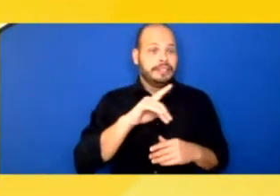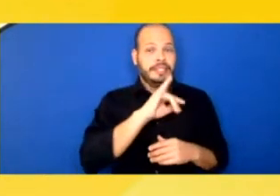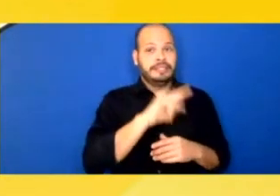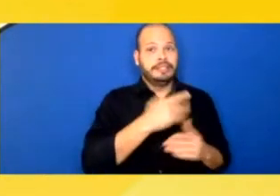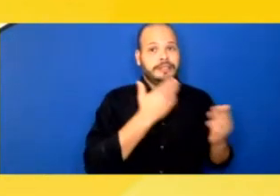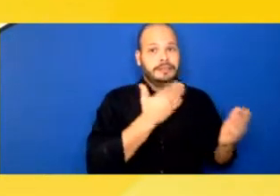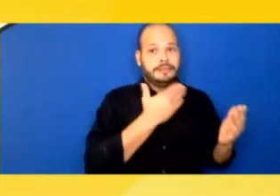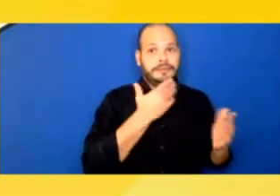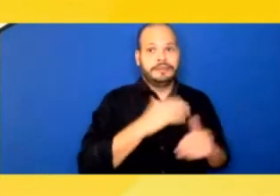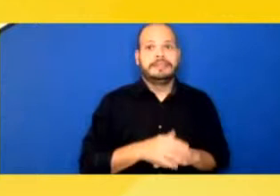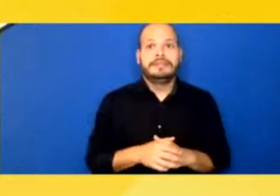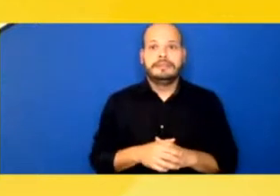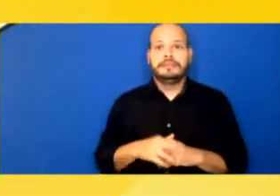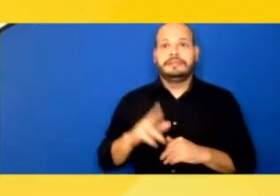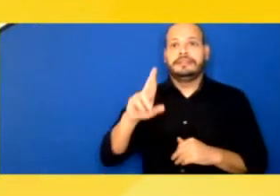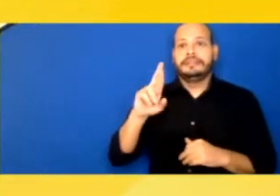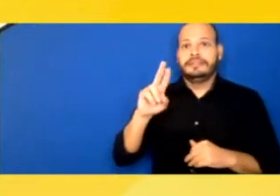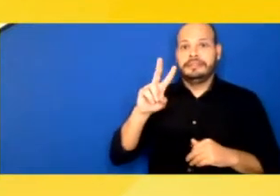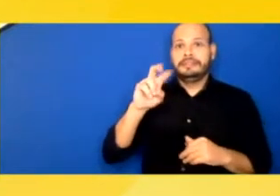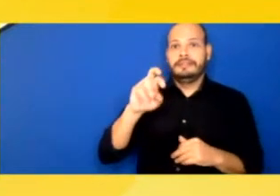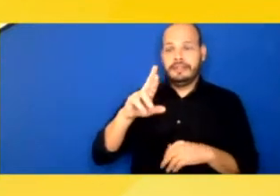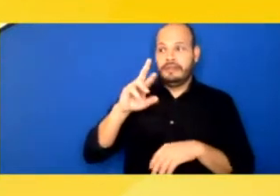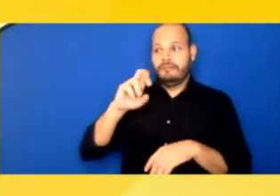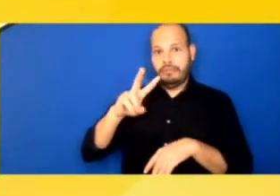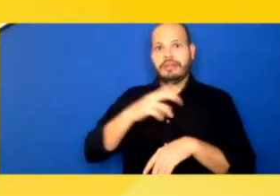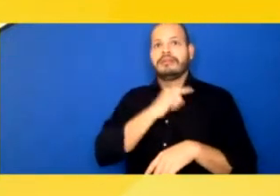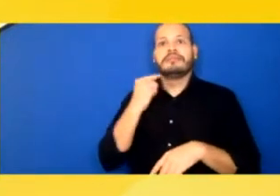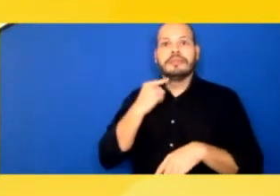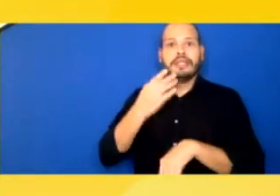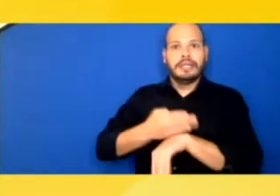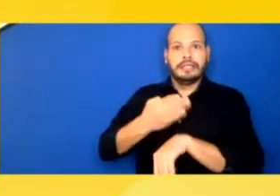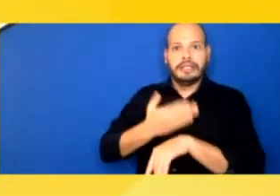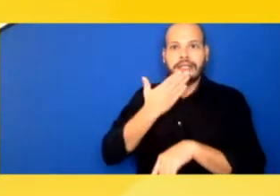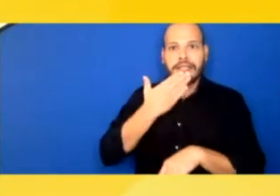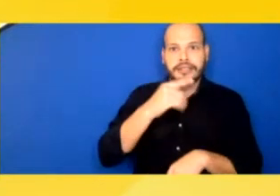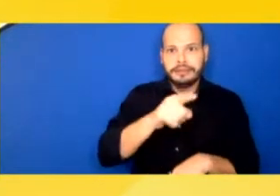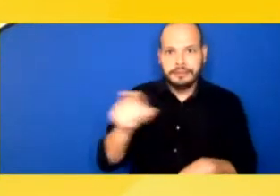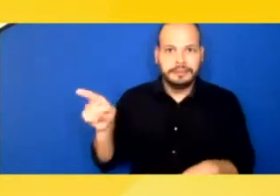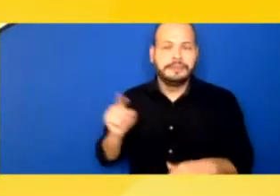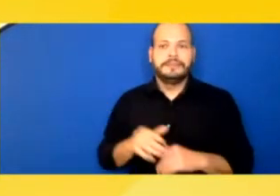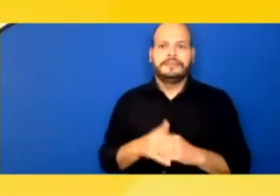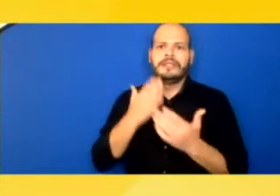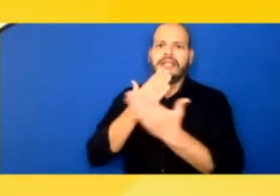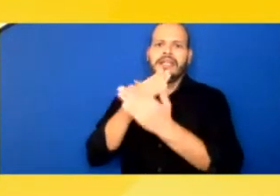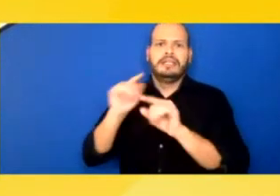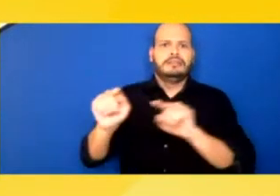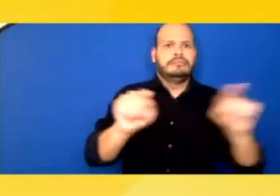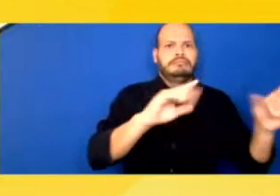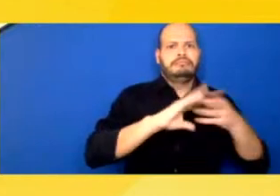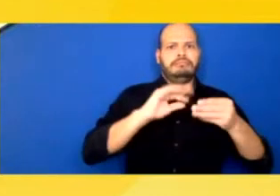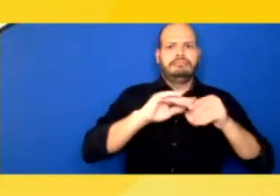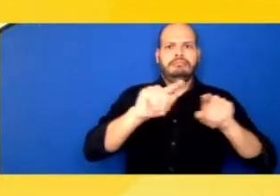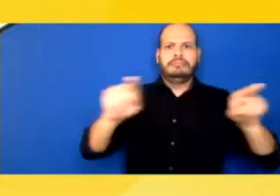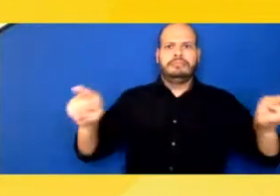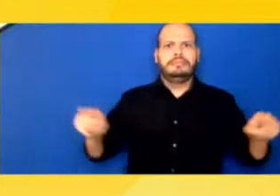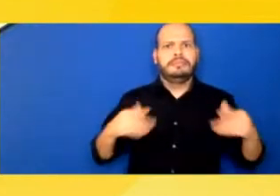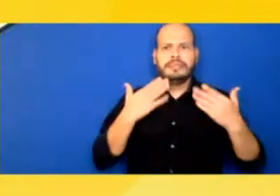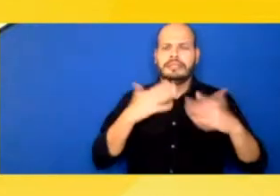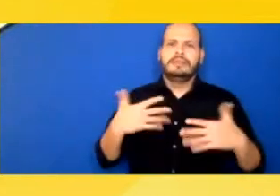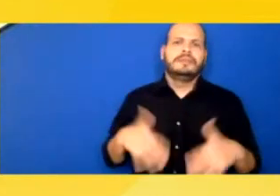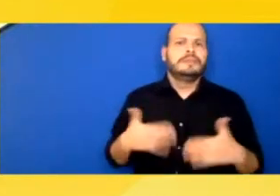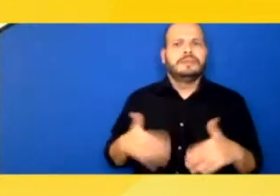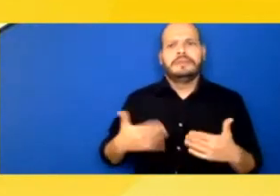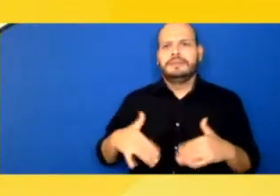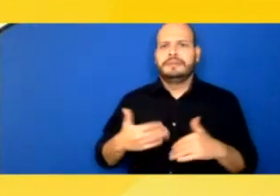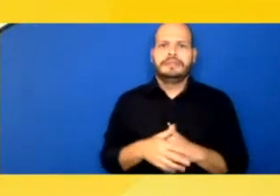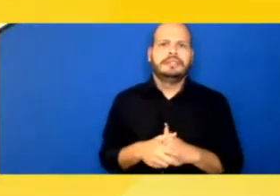Hale. I don't think I could have said it, anybody could have said it more clearly, the importance of this moment and really put out clearly what